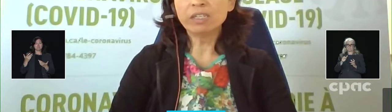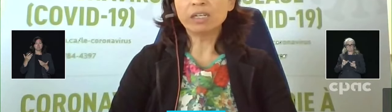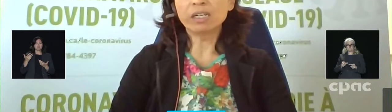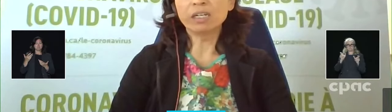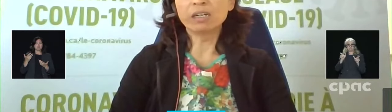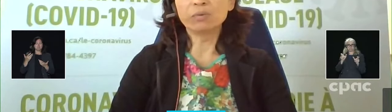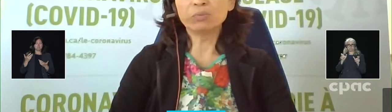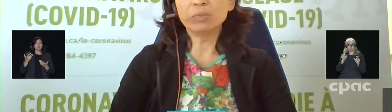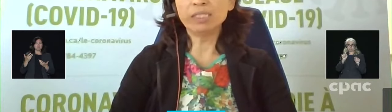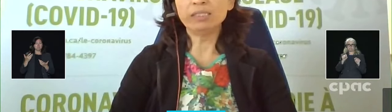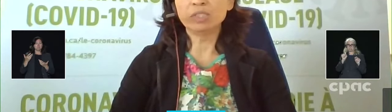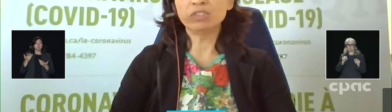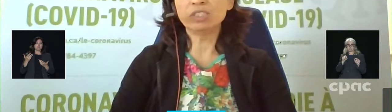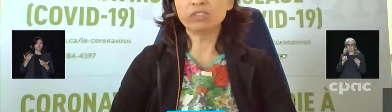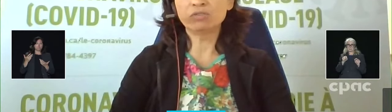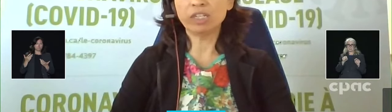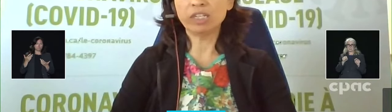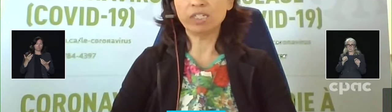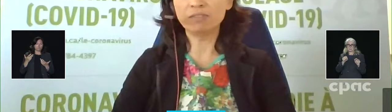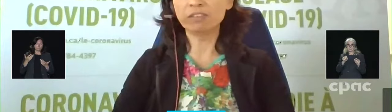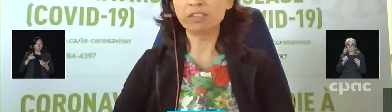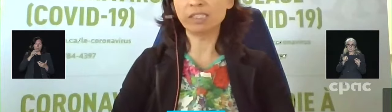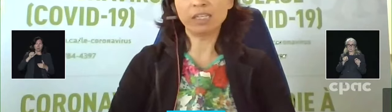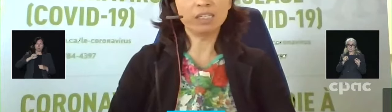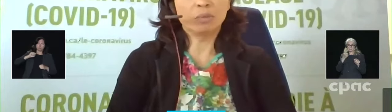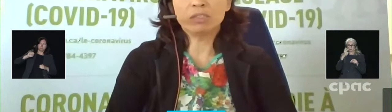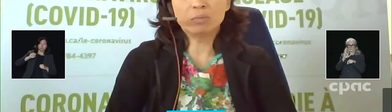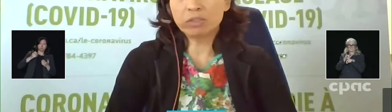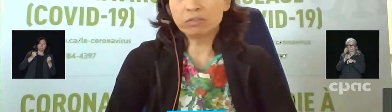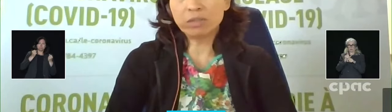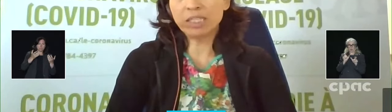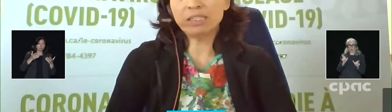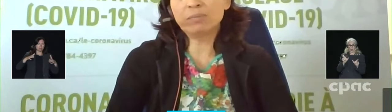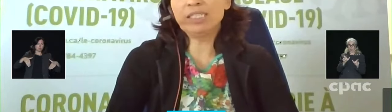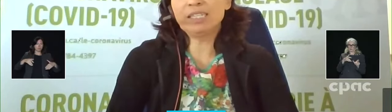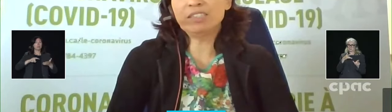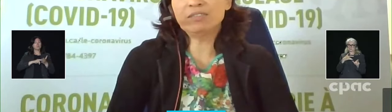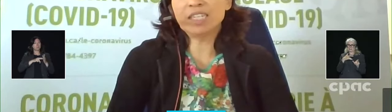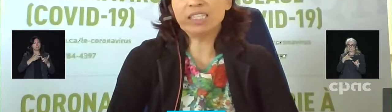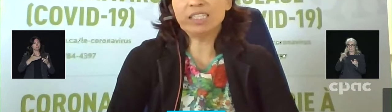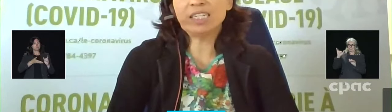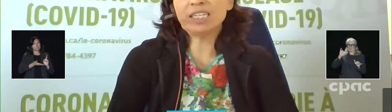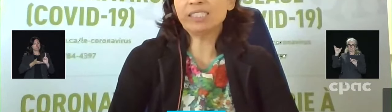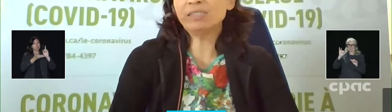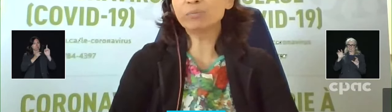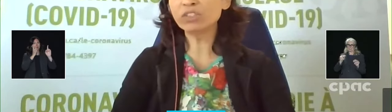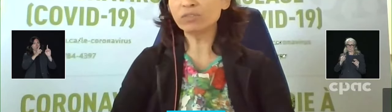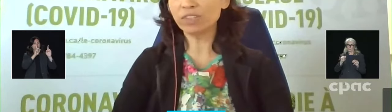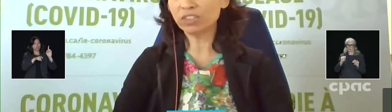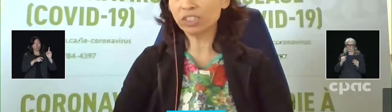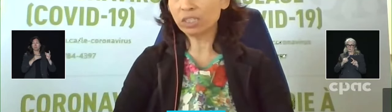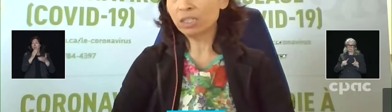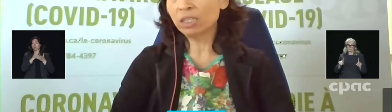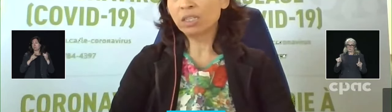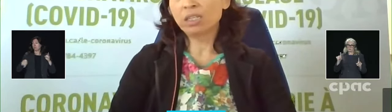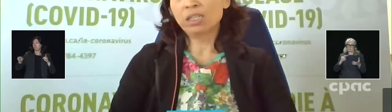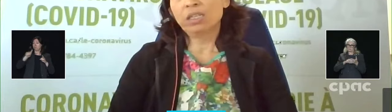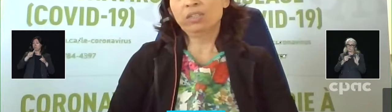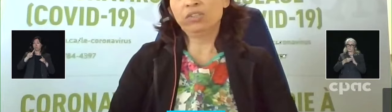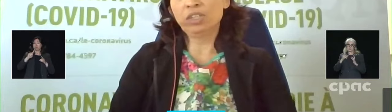itself, which means we should strive for as high as possible. I mean, there's many areas of Canada that hadn't seen much